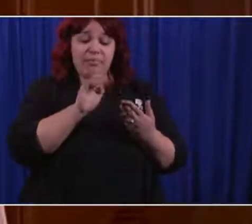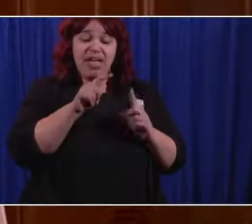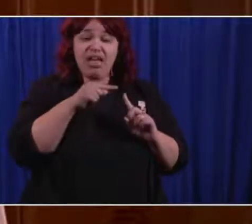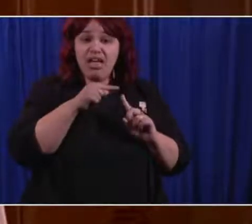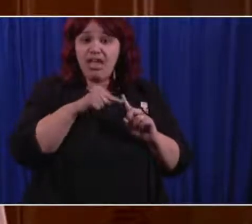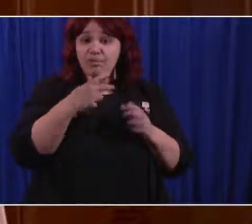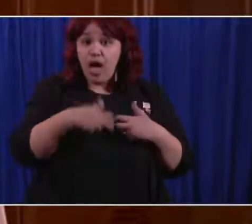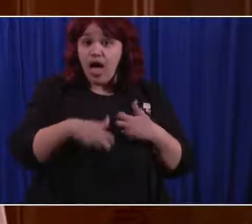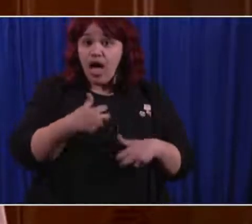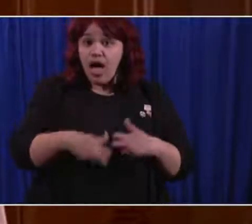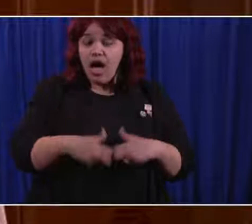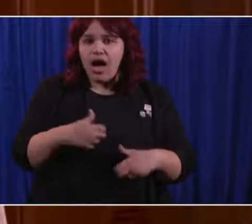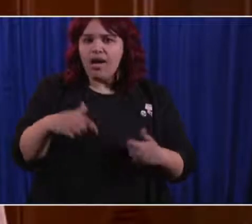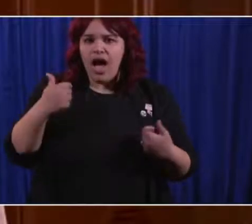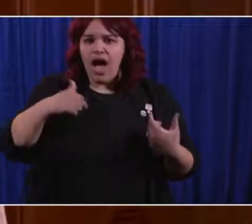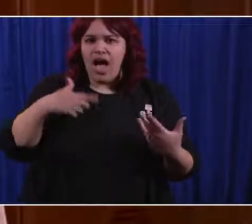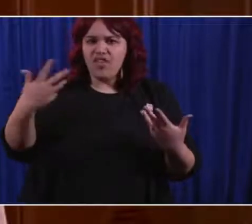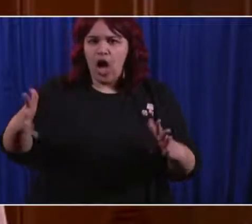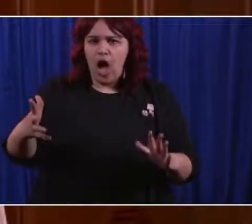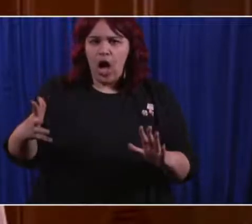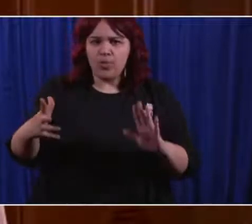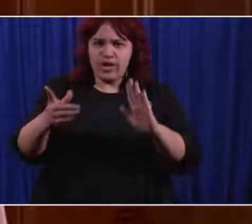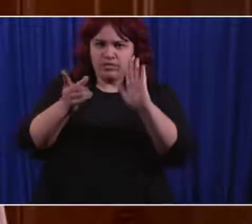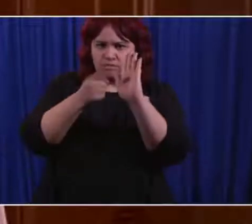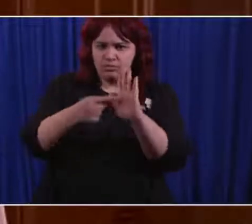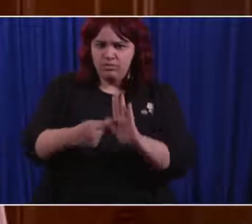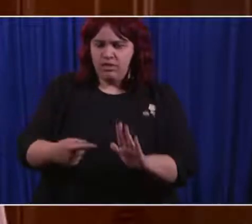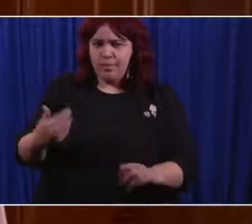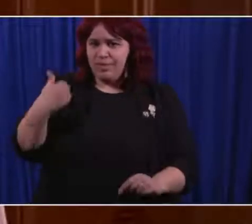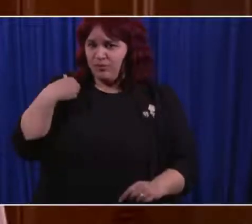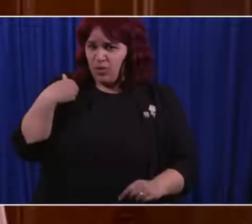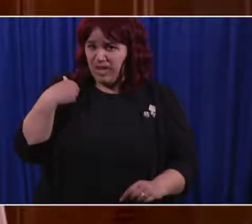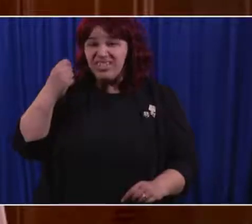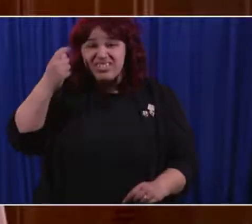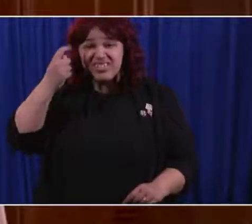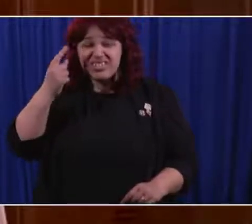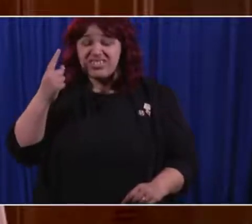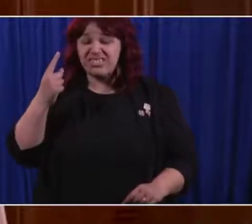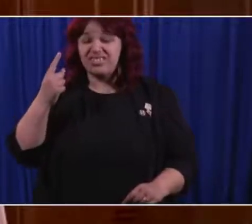before. This was, as you know, a bill that one house,